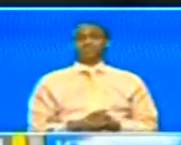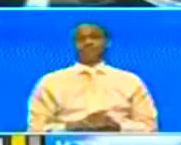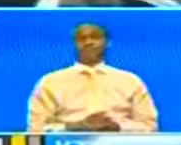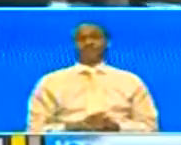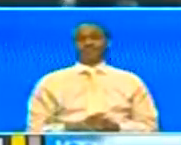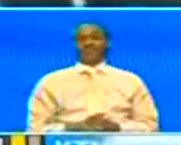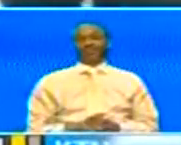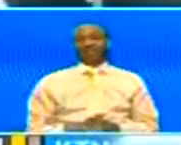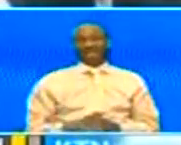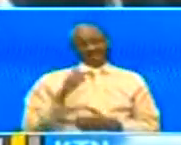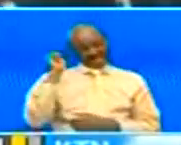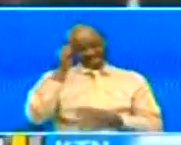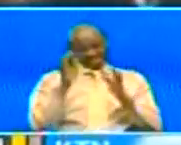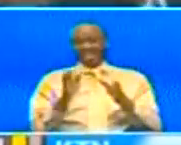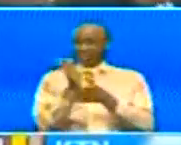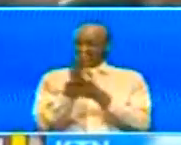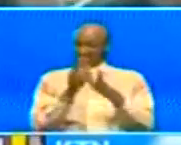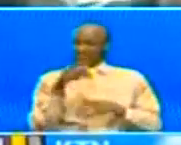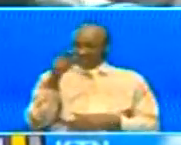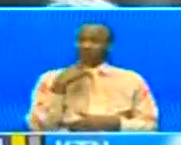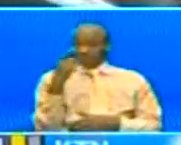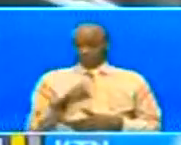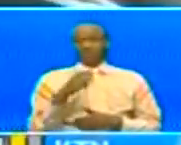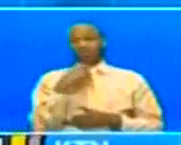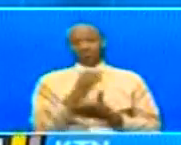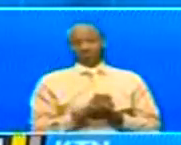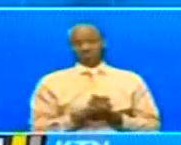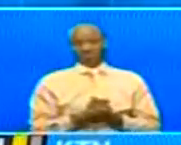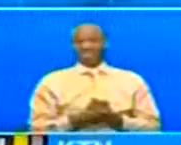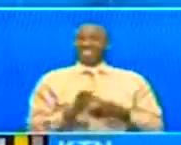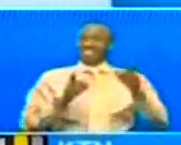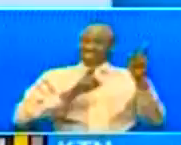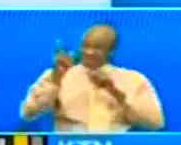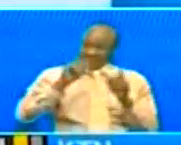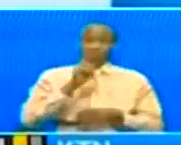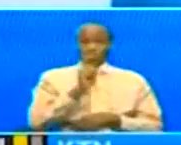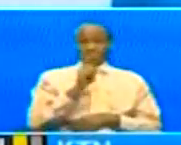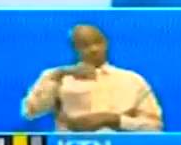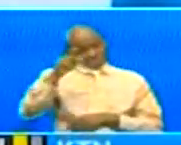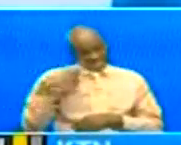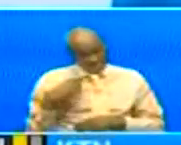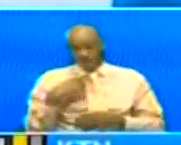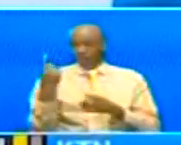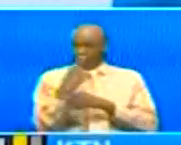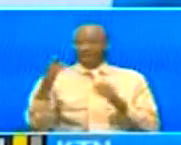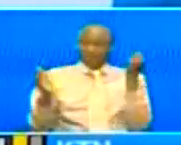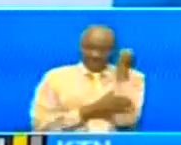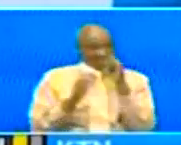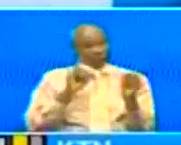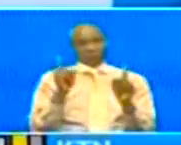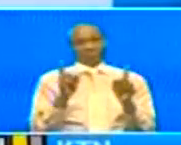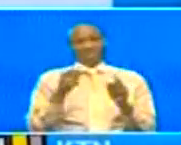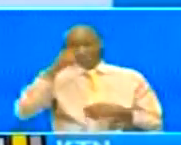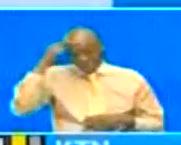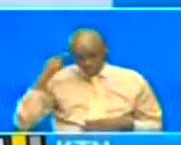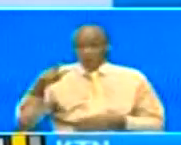A Kenyan diplomat who sought anonymity said, quote, travel advisories are not necessarily bad because